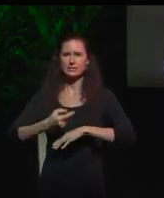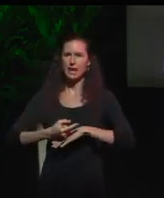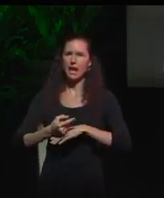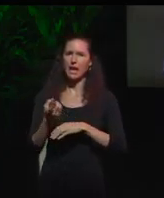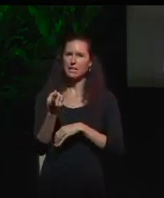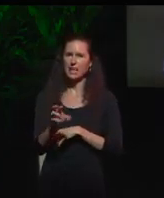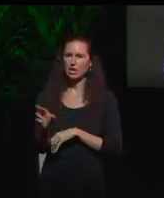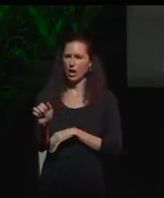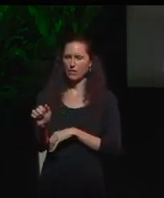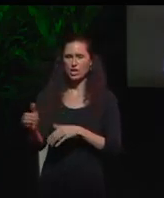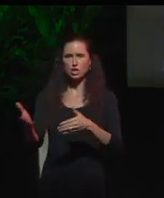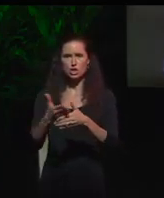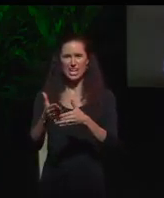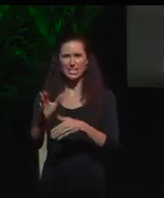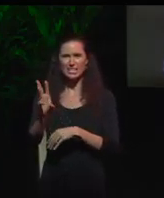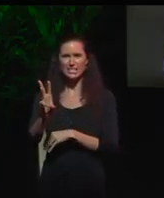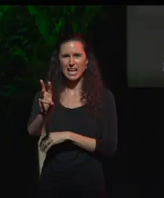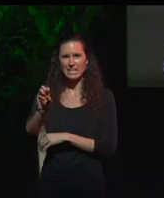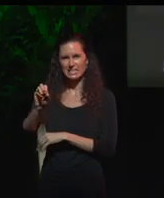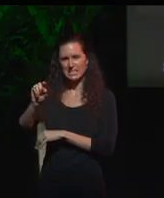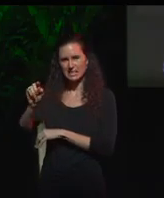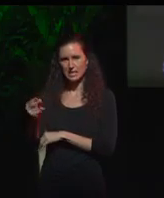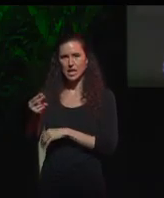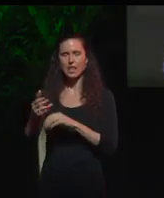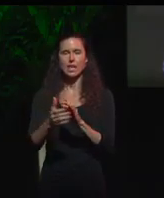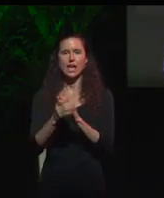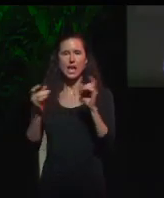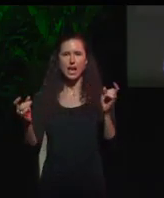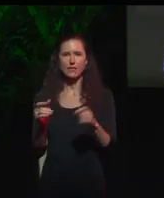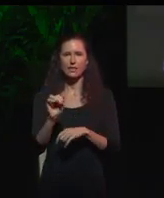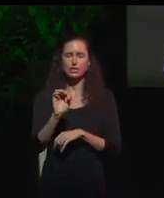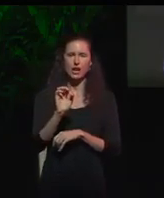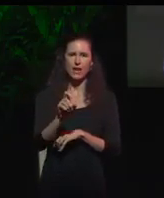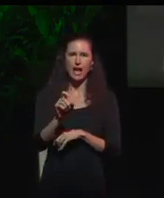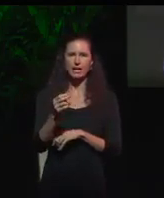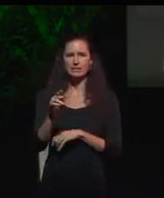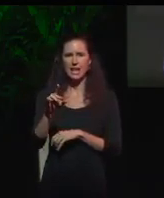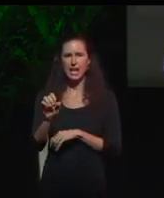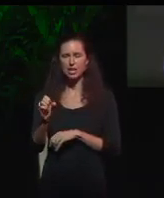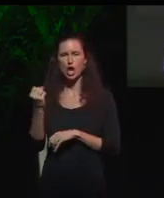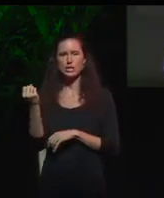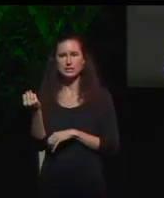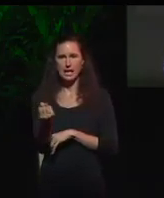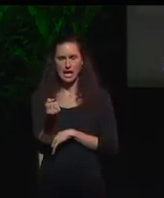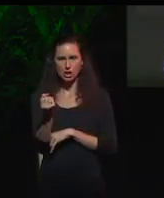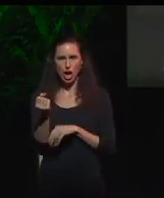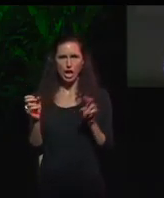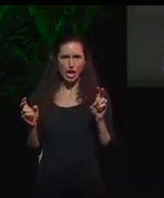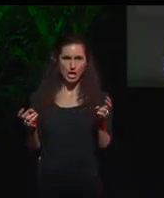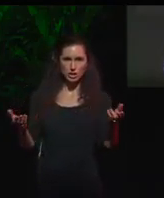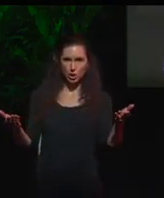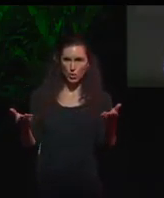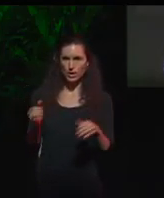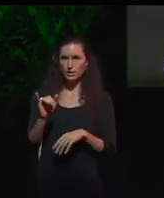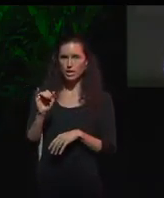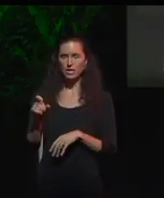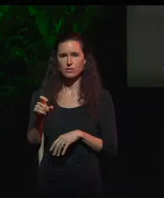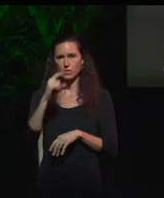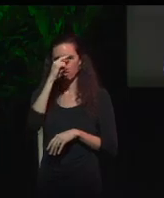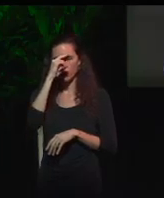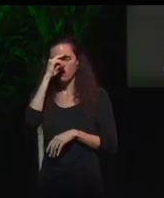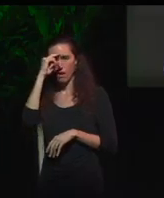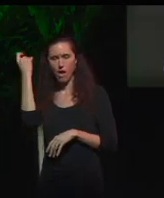at convocation, is the 60th anniversary of Axe Handle Saturday. Here in Jacksonville, Black